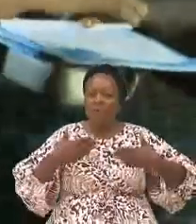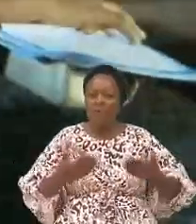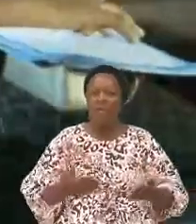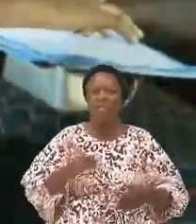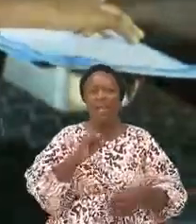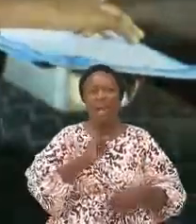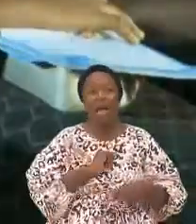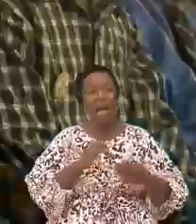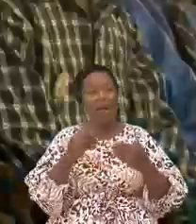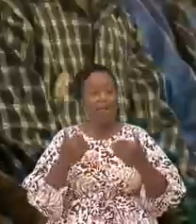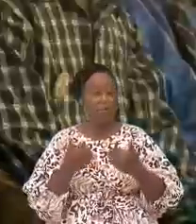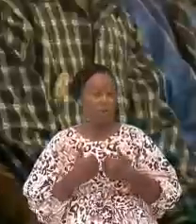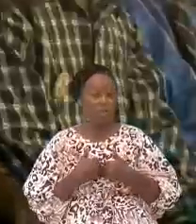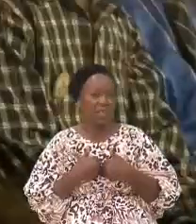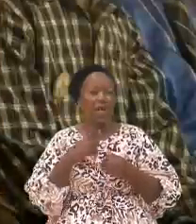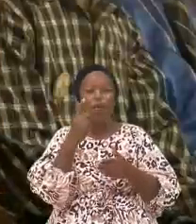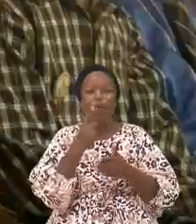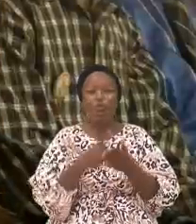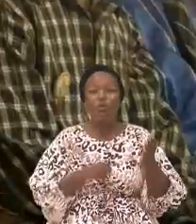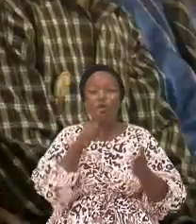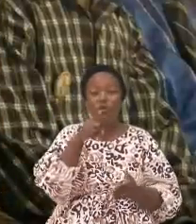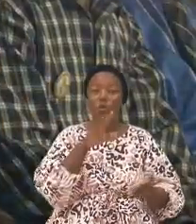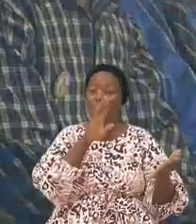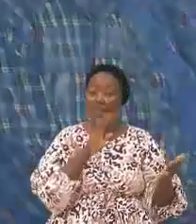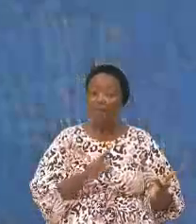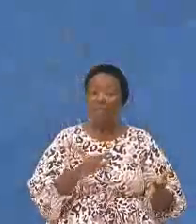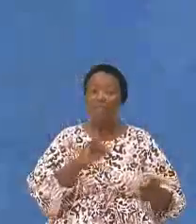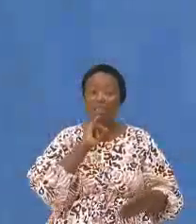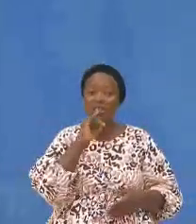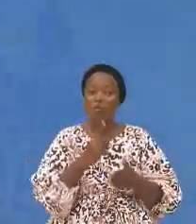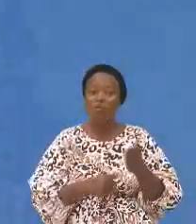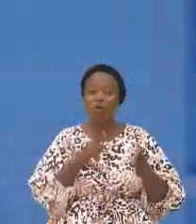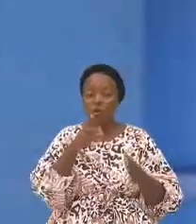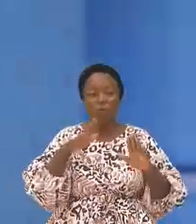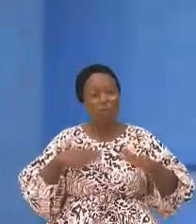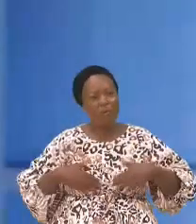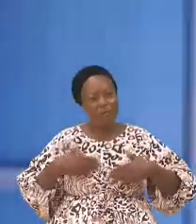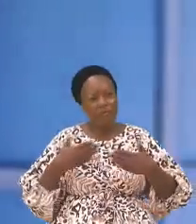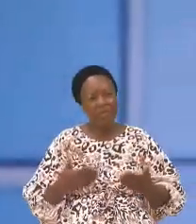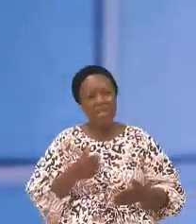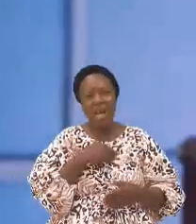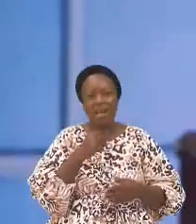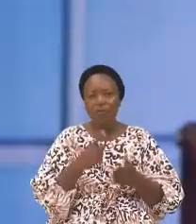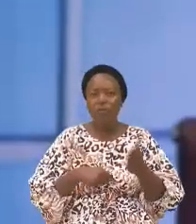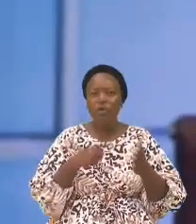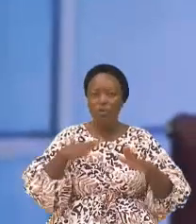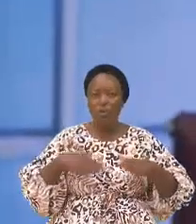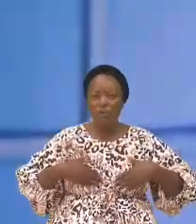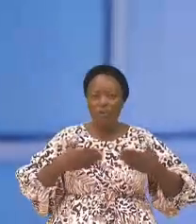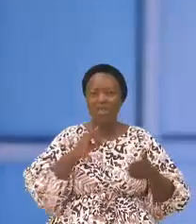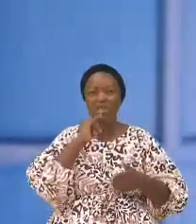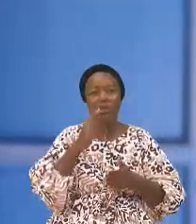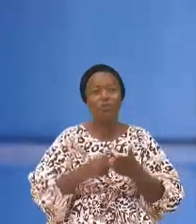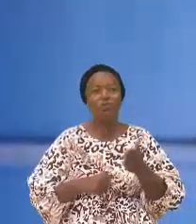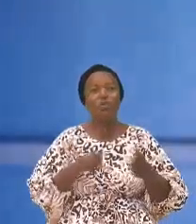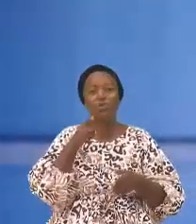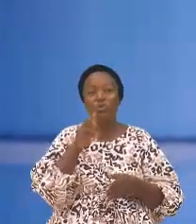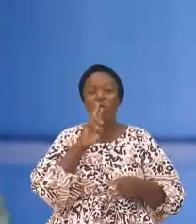expect, I confess, I possess. What you expect is what